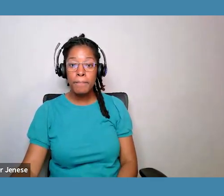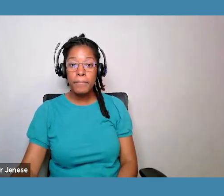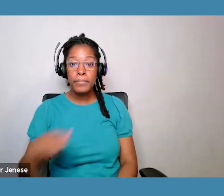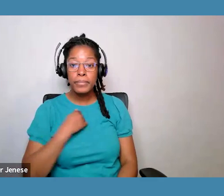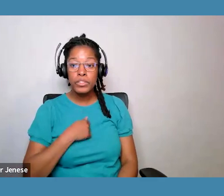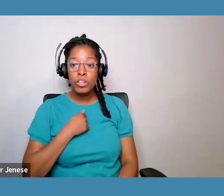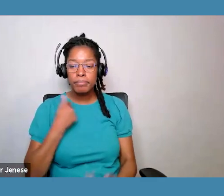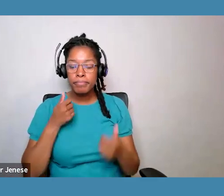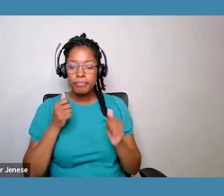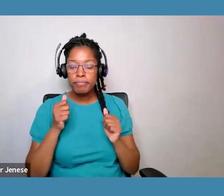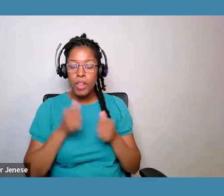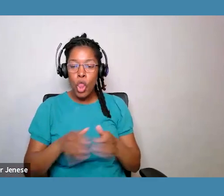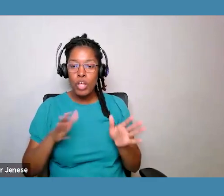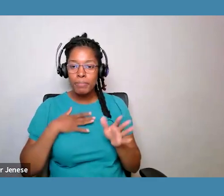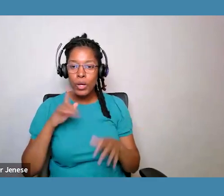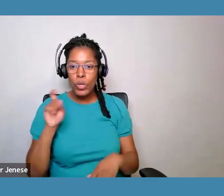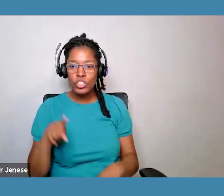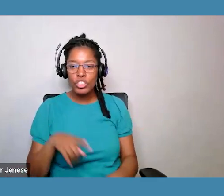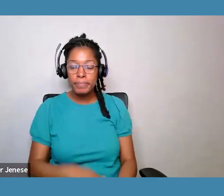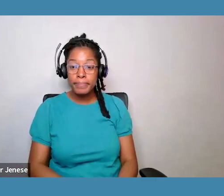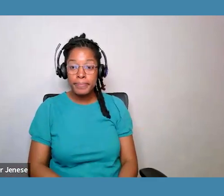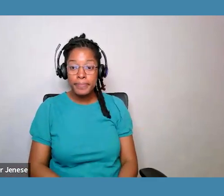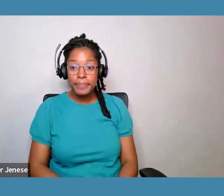about that, I just lost it.